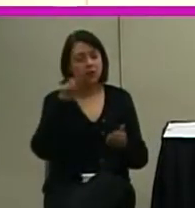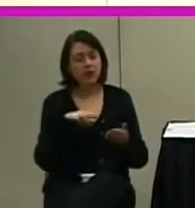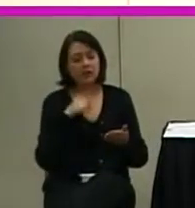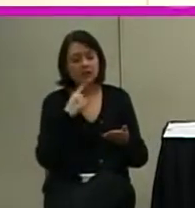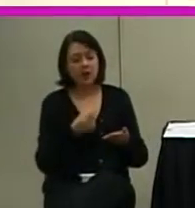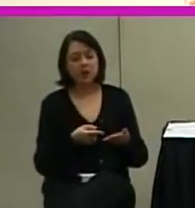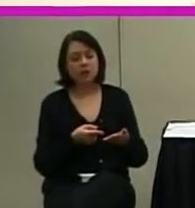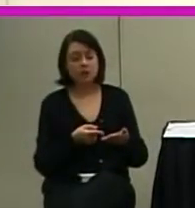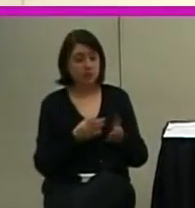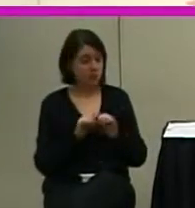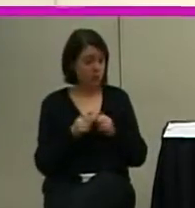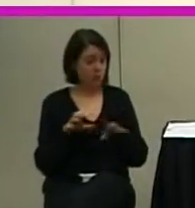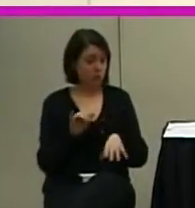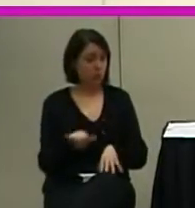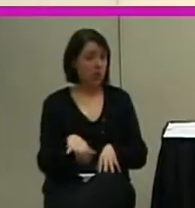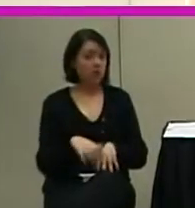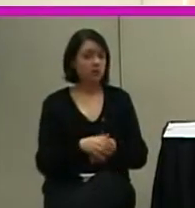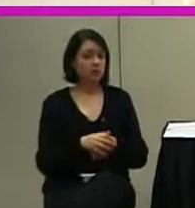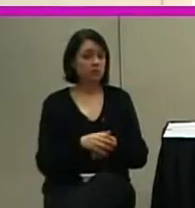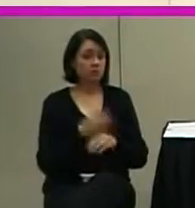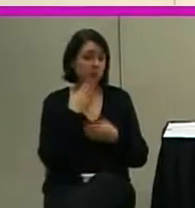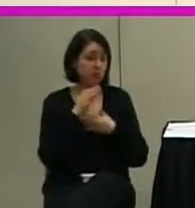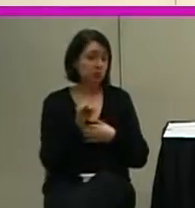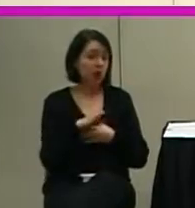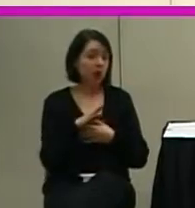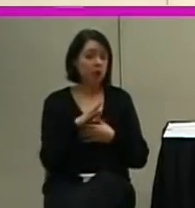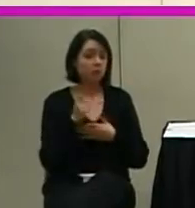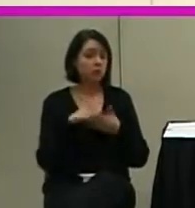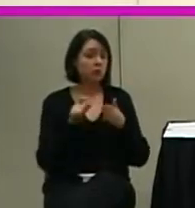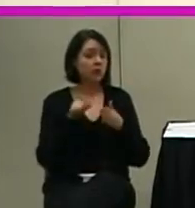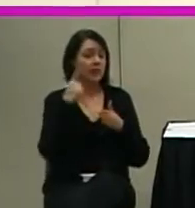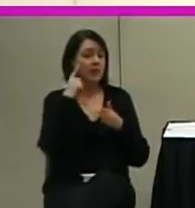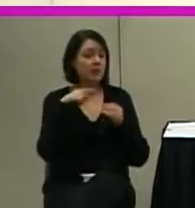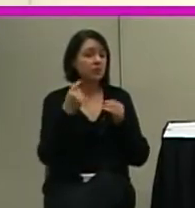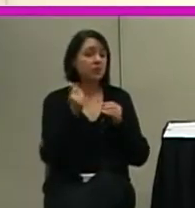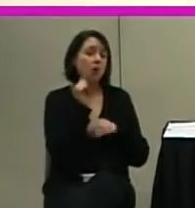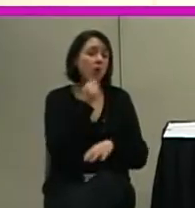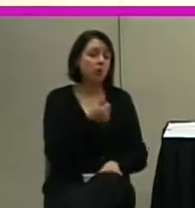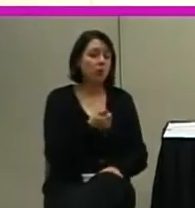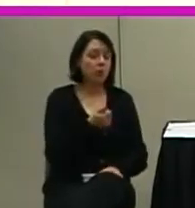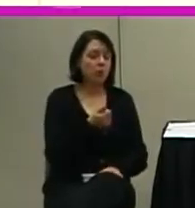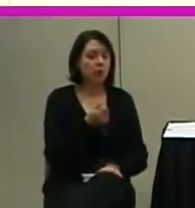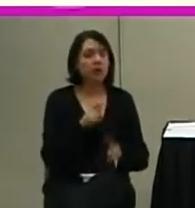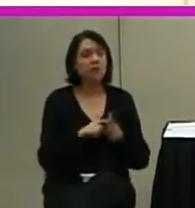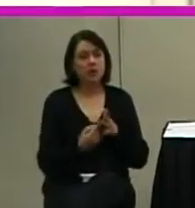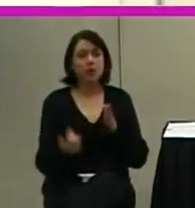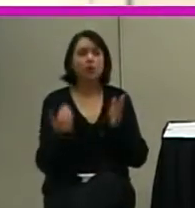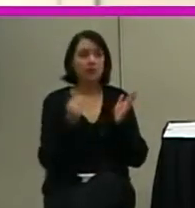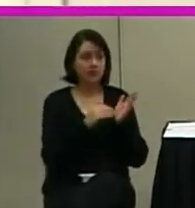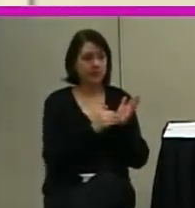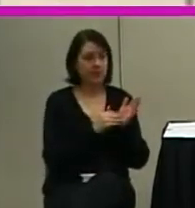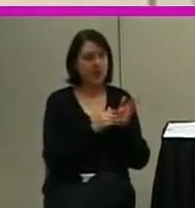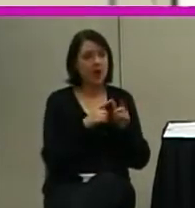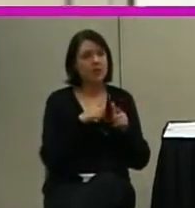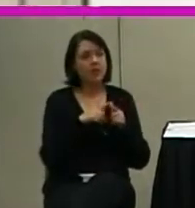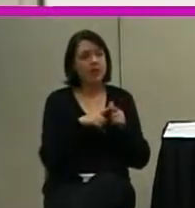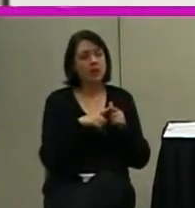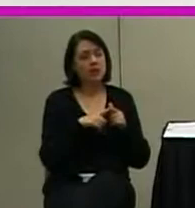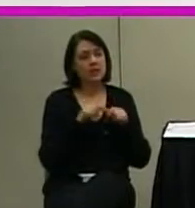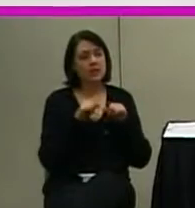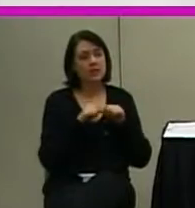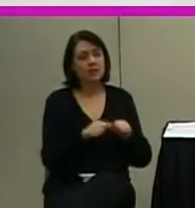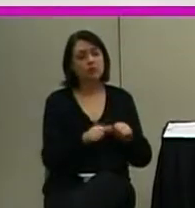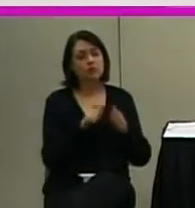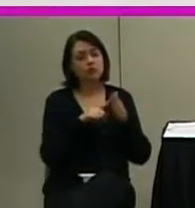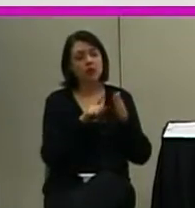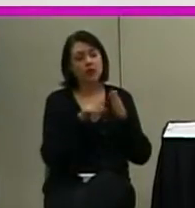say, how'd you do today? Good job for you on this. What do you need to think about tomorrow? And it starts over. And then we keep looking at the